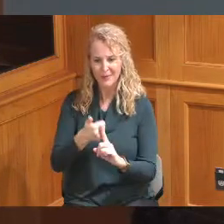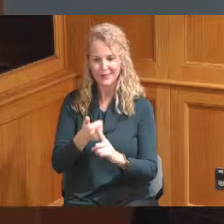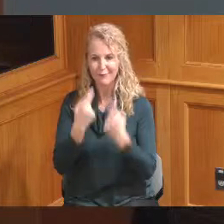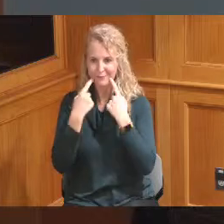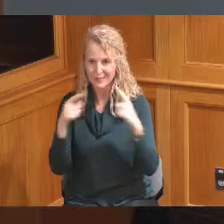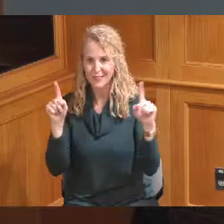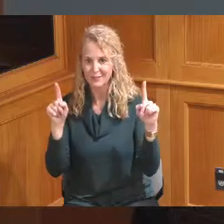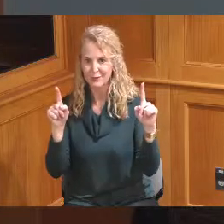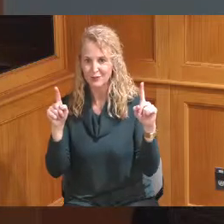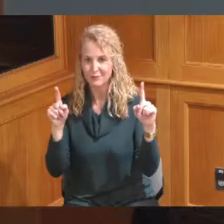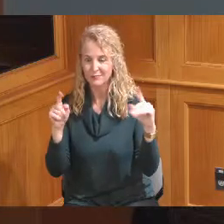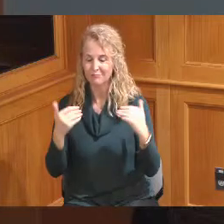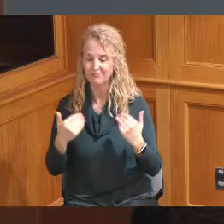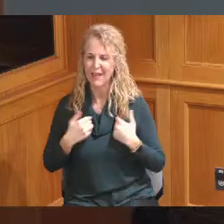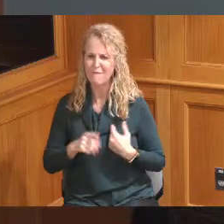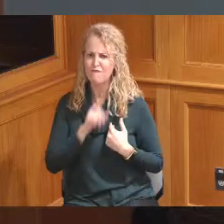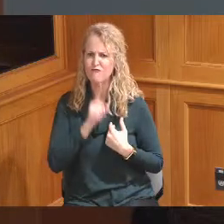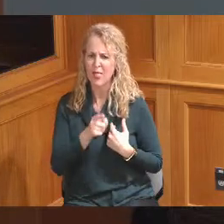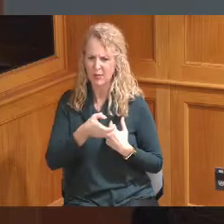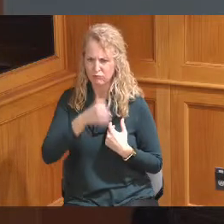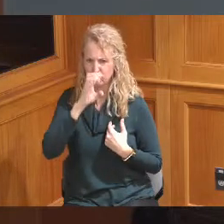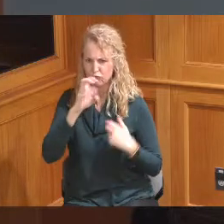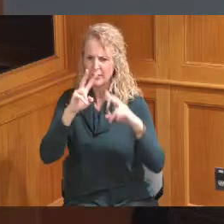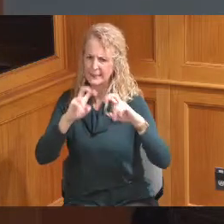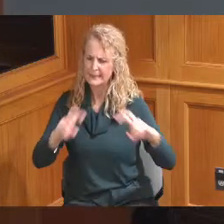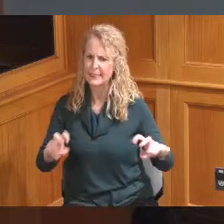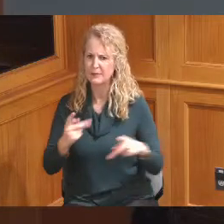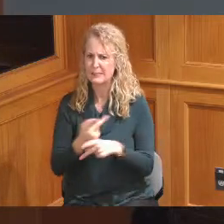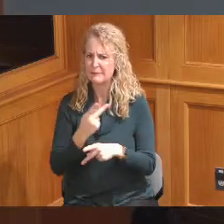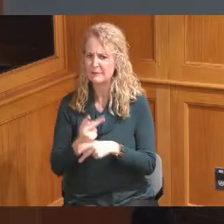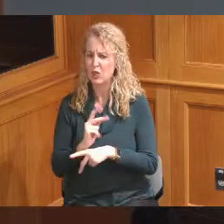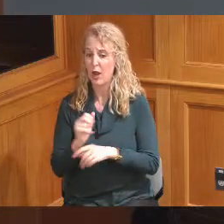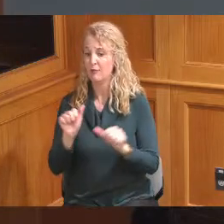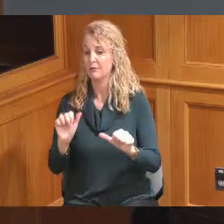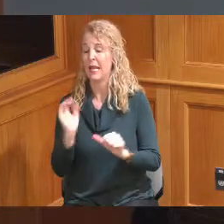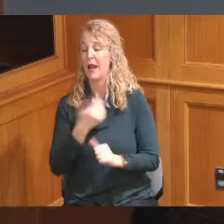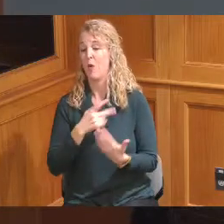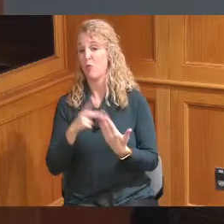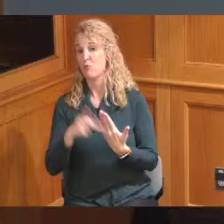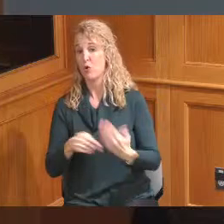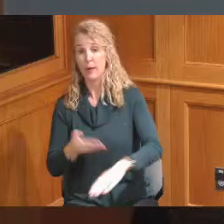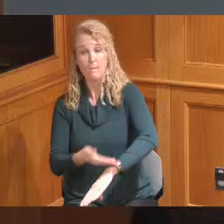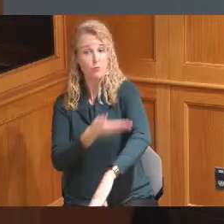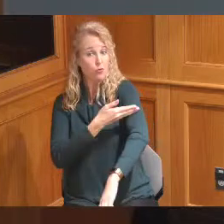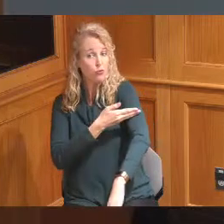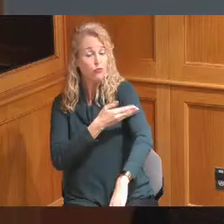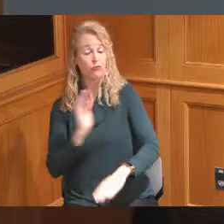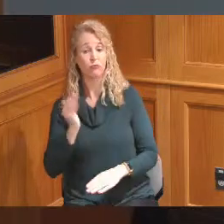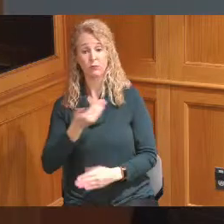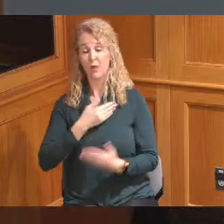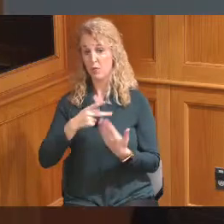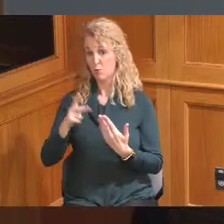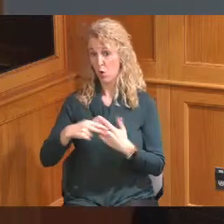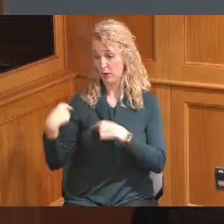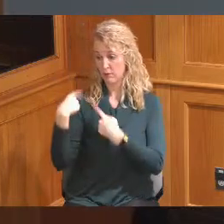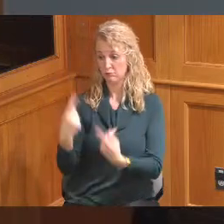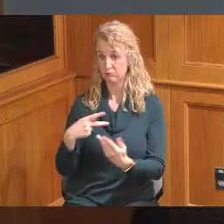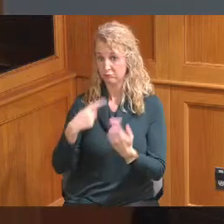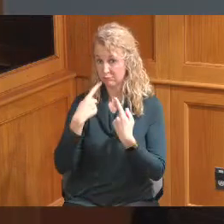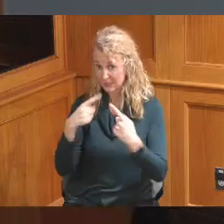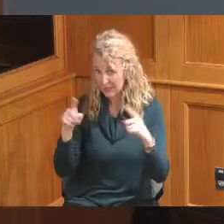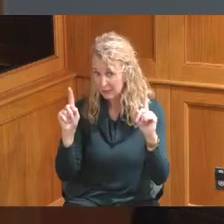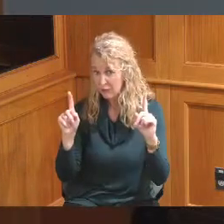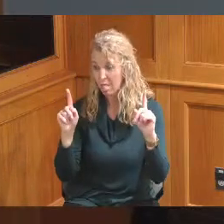then have regular assessments that will guide us in measuring the success and give us any types of ideas